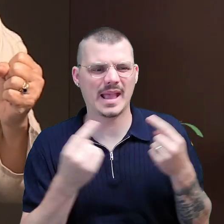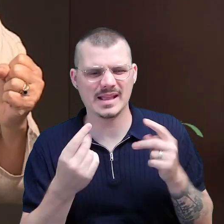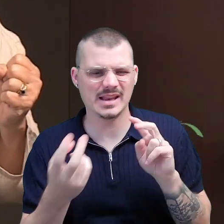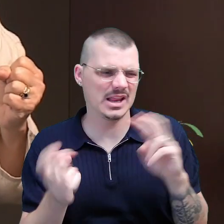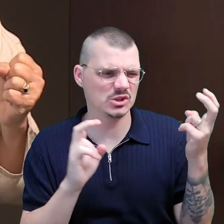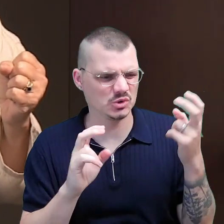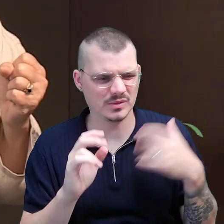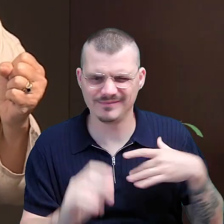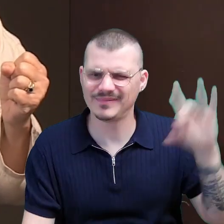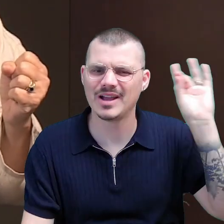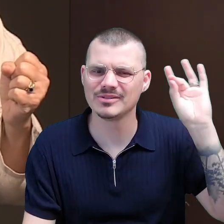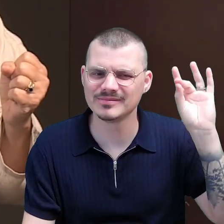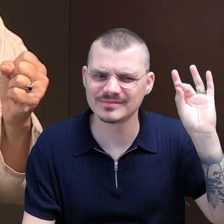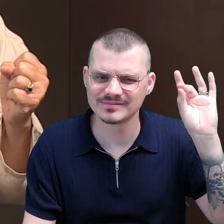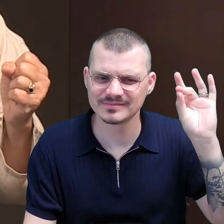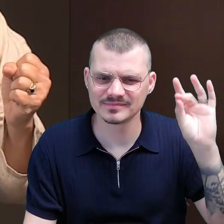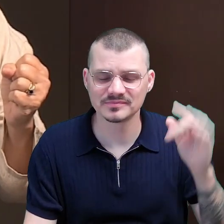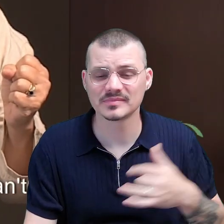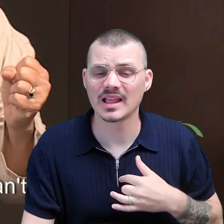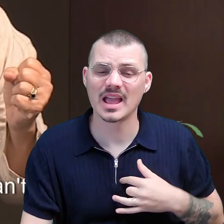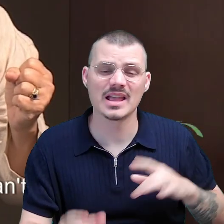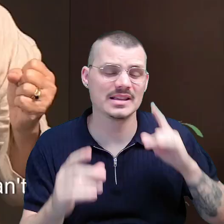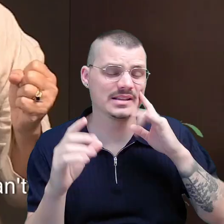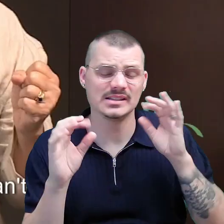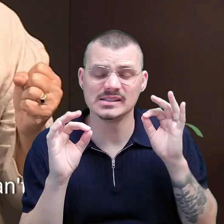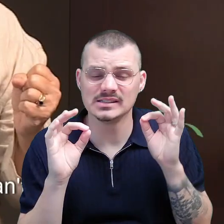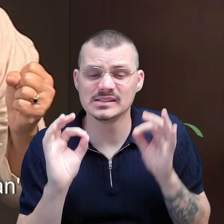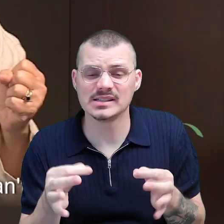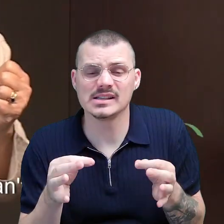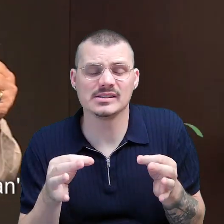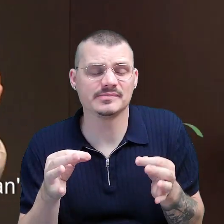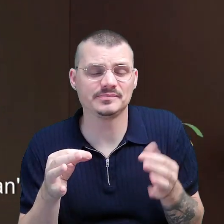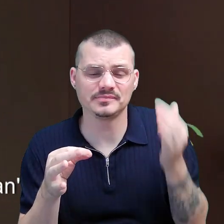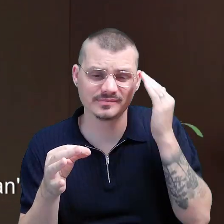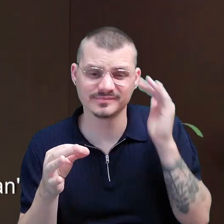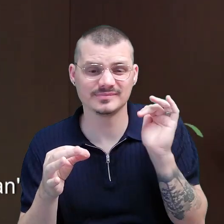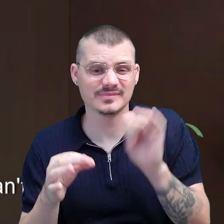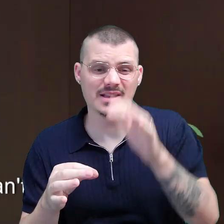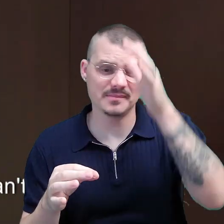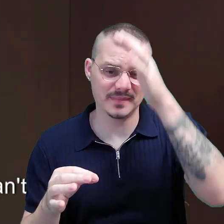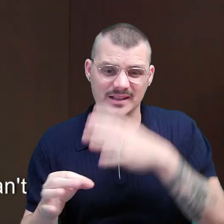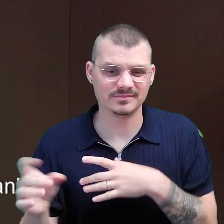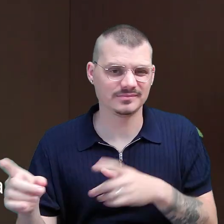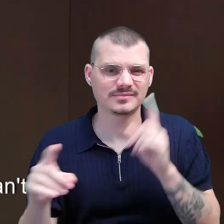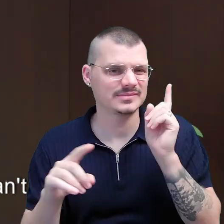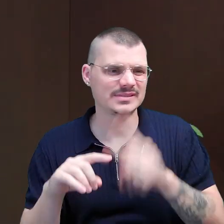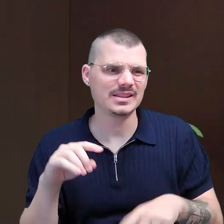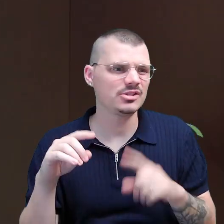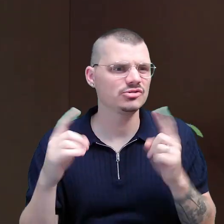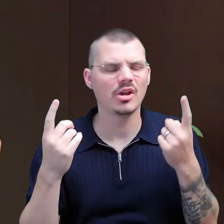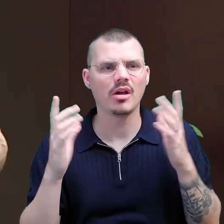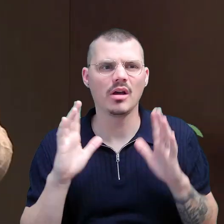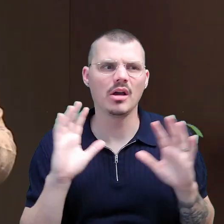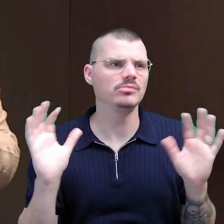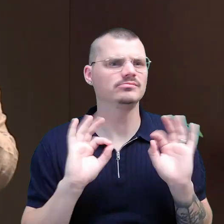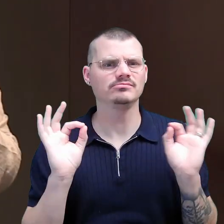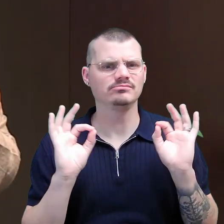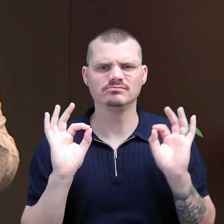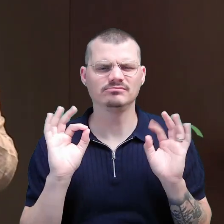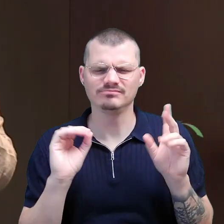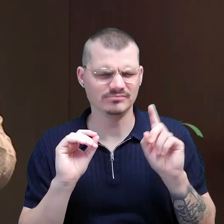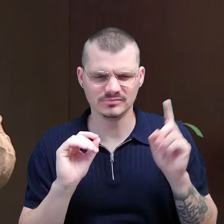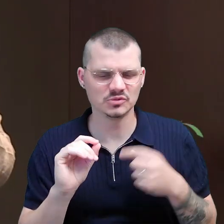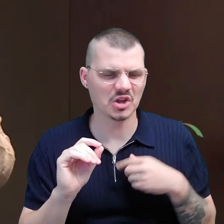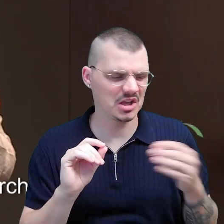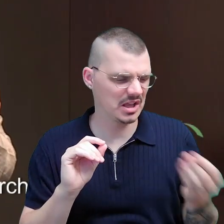hysterical abdominal pain issue. And I decided this guy can't be allowed to get past